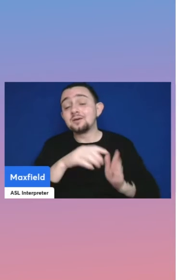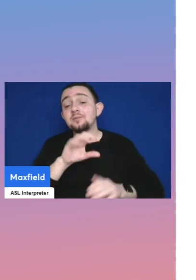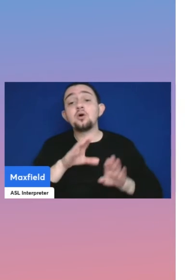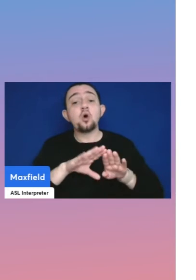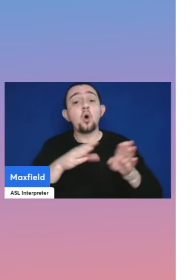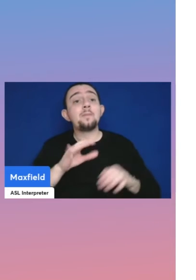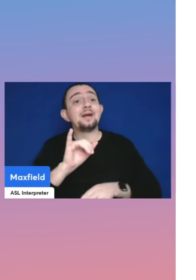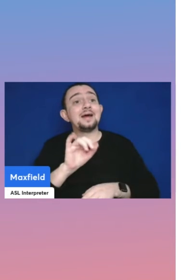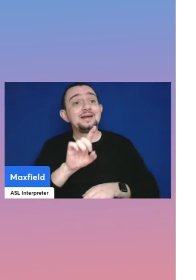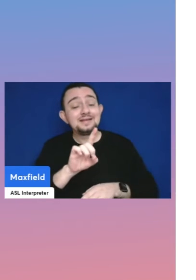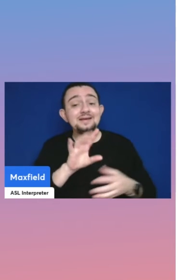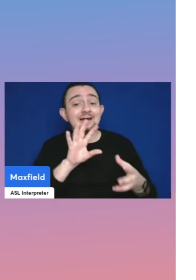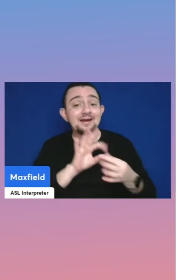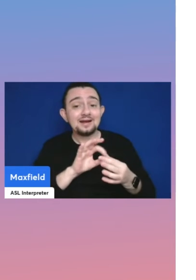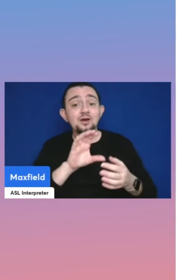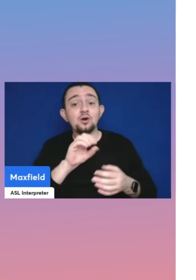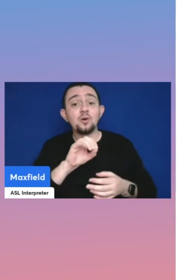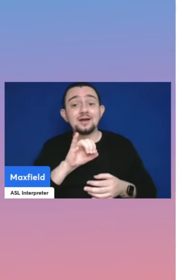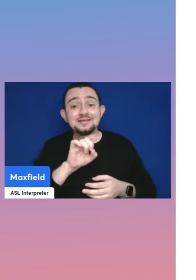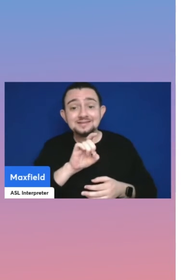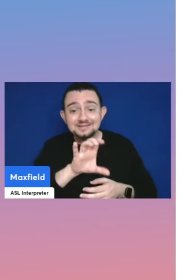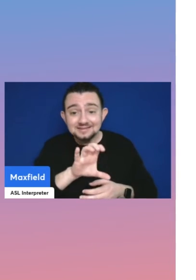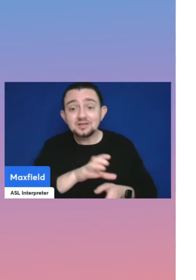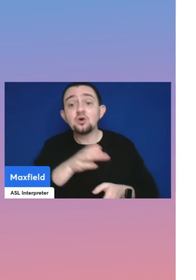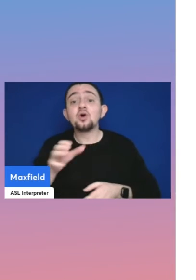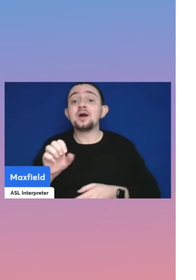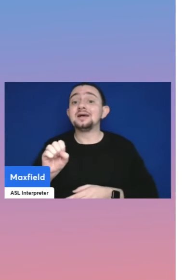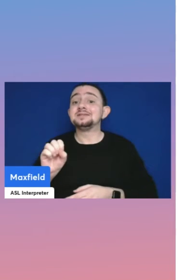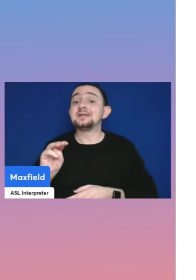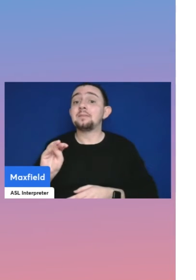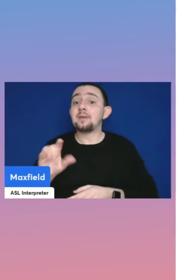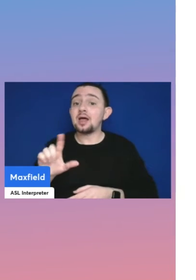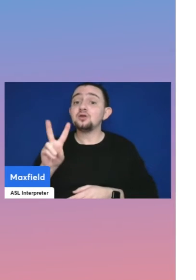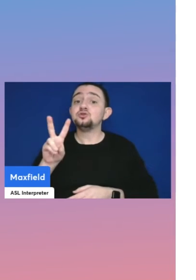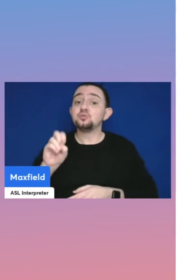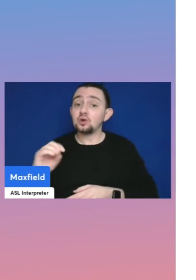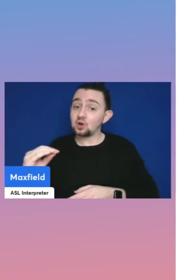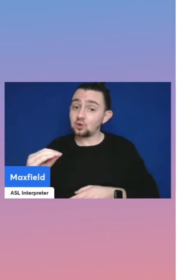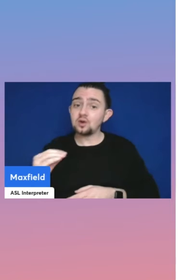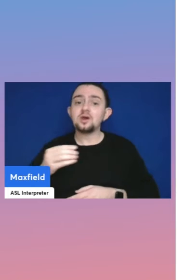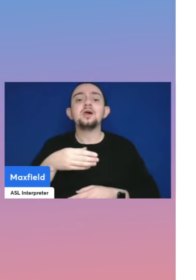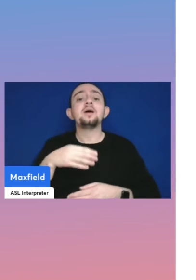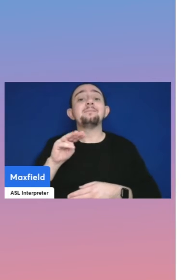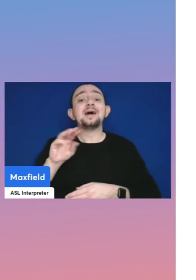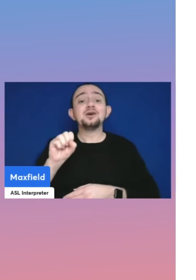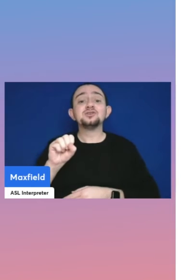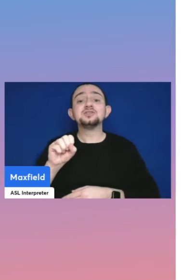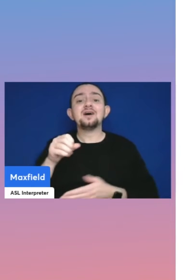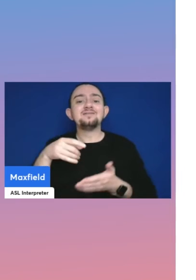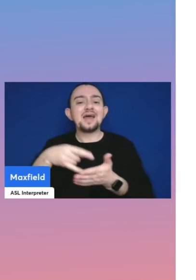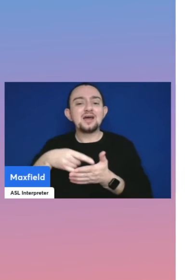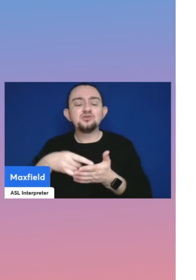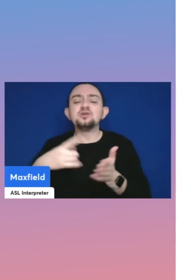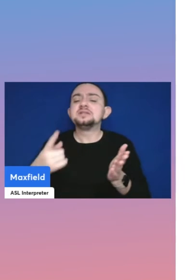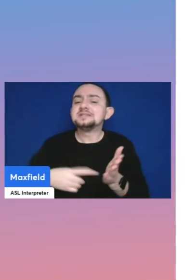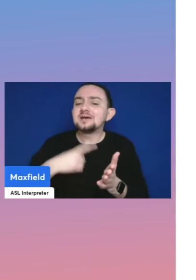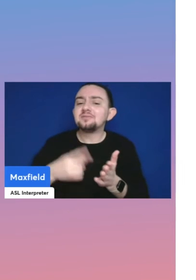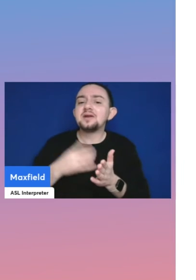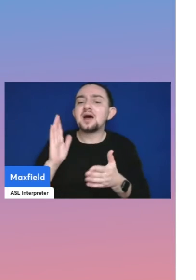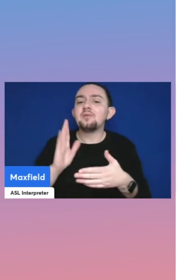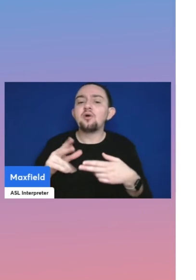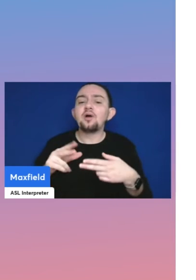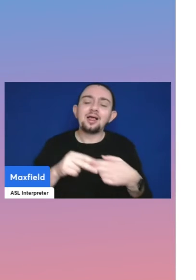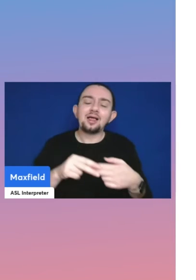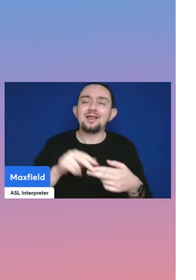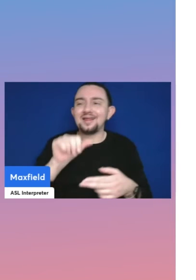2.0. Microsoft Entra ID, I might at times use Azure ID because it is commonly